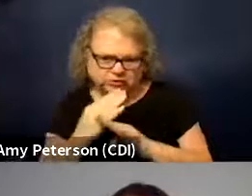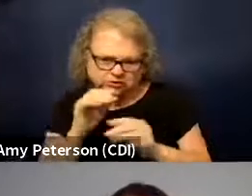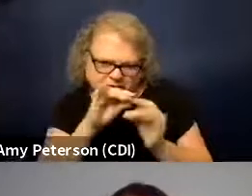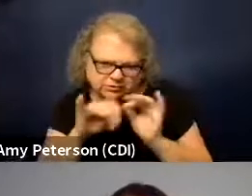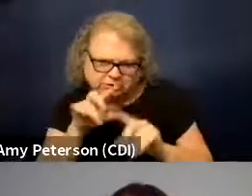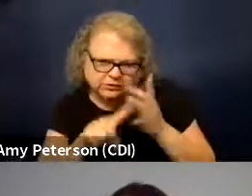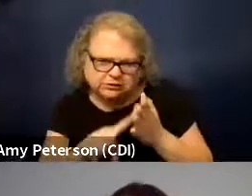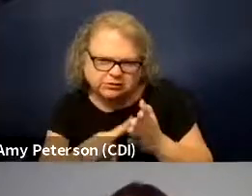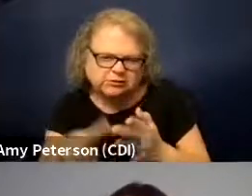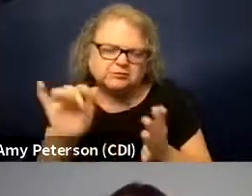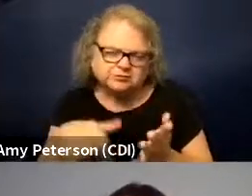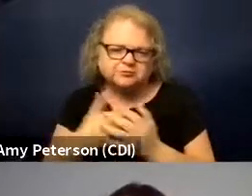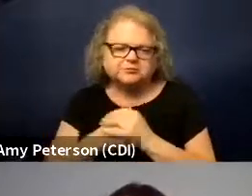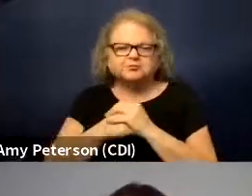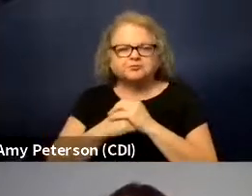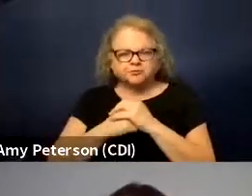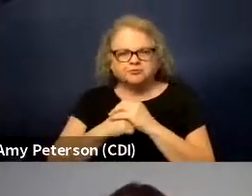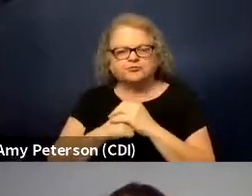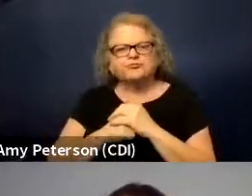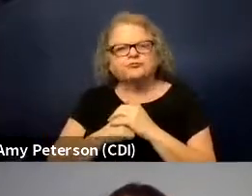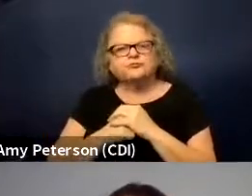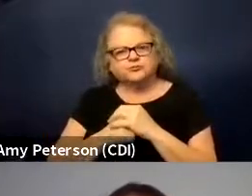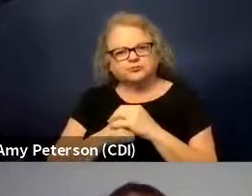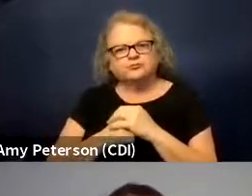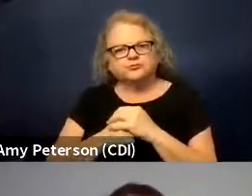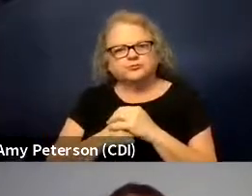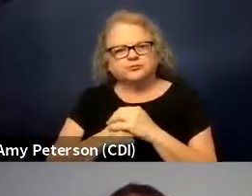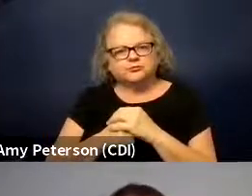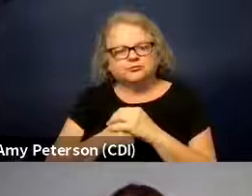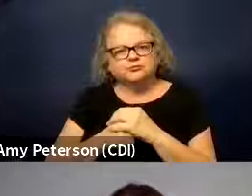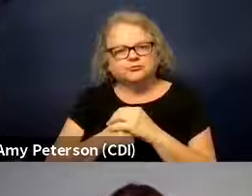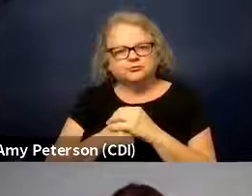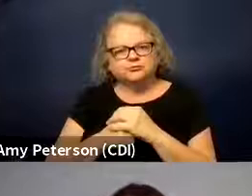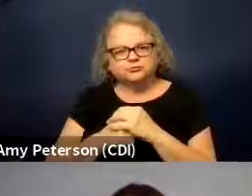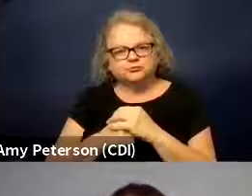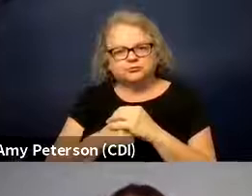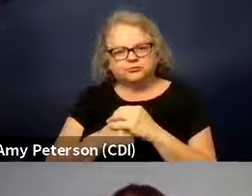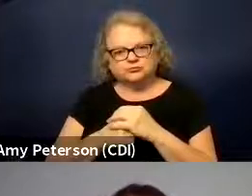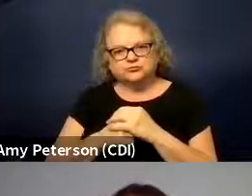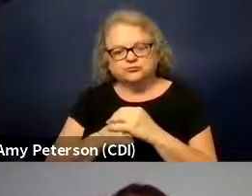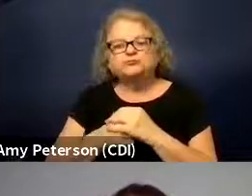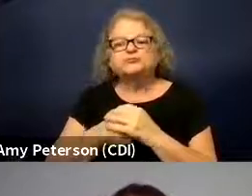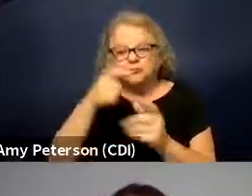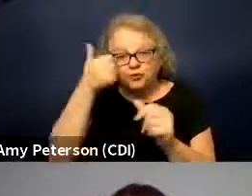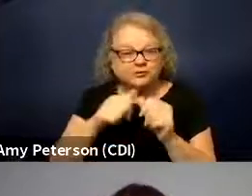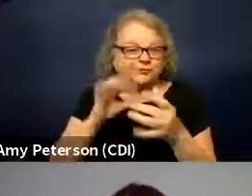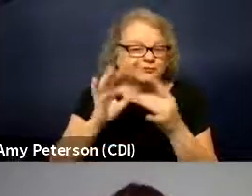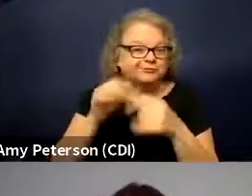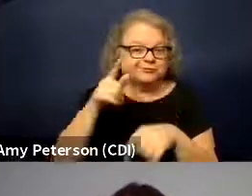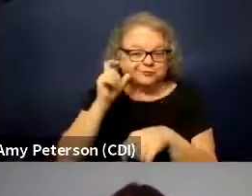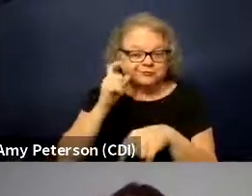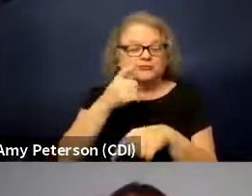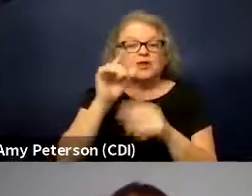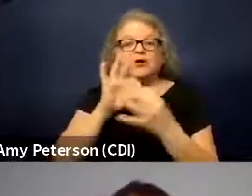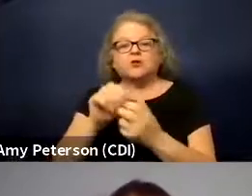as early as March of 2020. No steps were skipped in the development of this